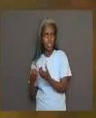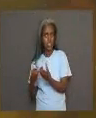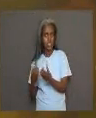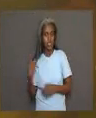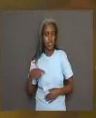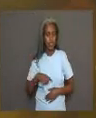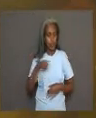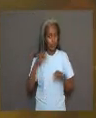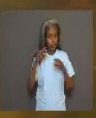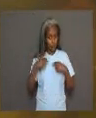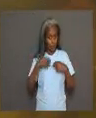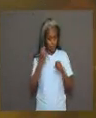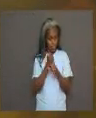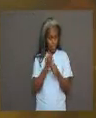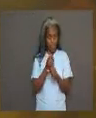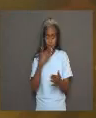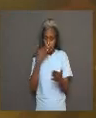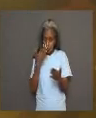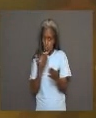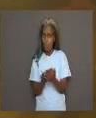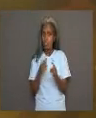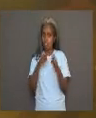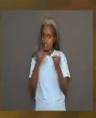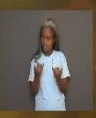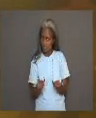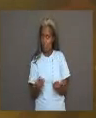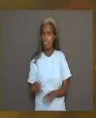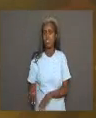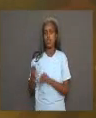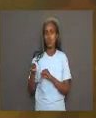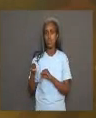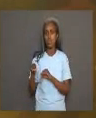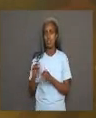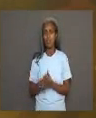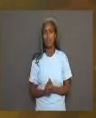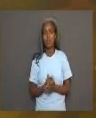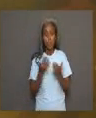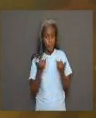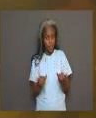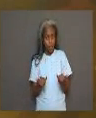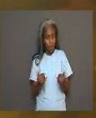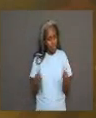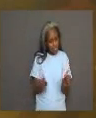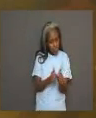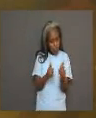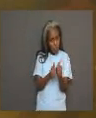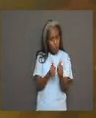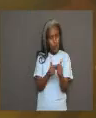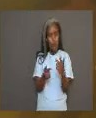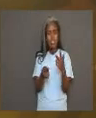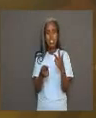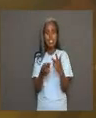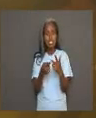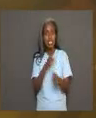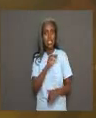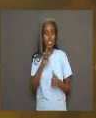We have done well to get this far, students. Now, let us follow the 3rd and